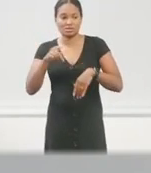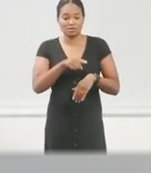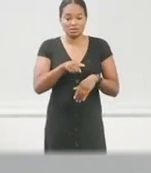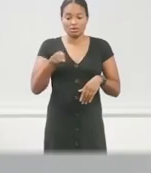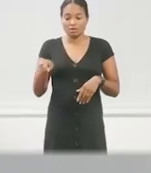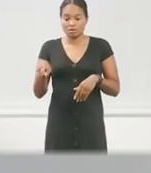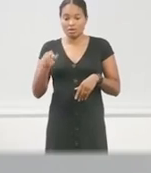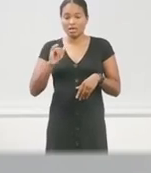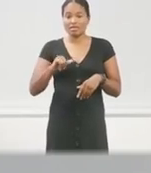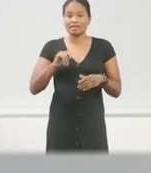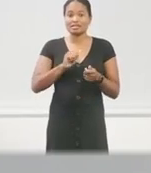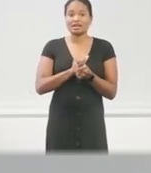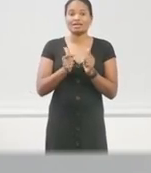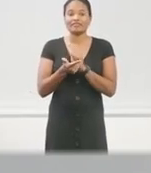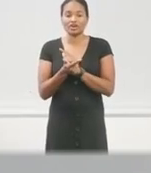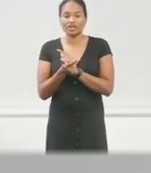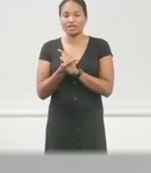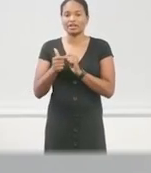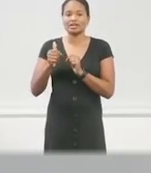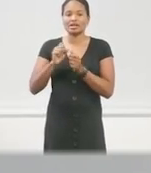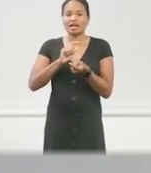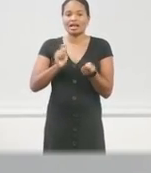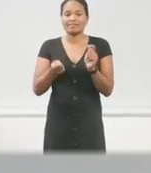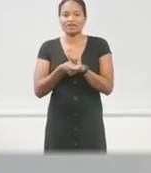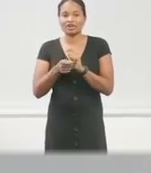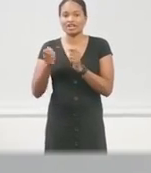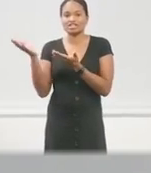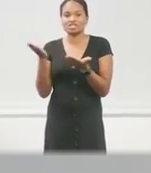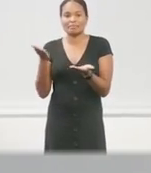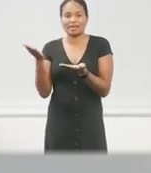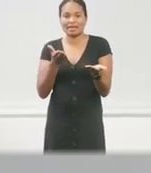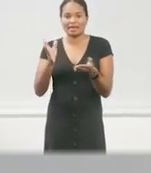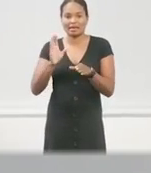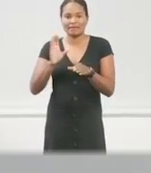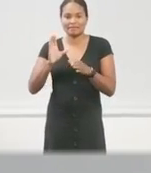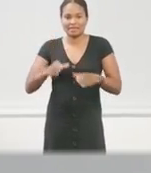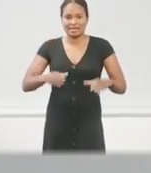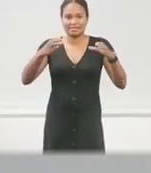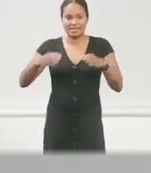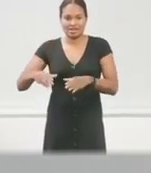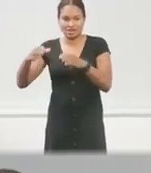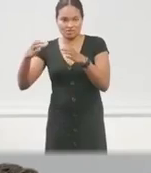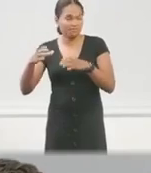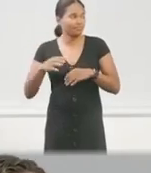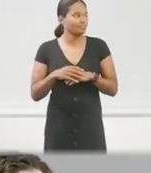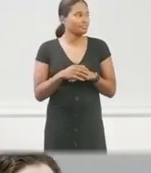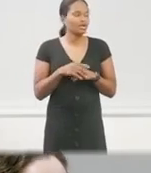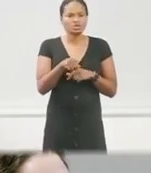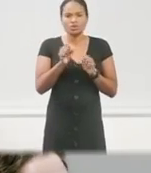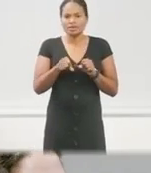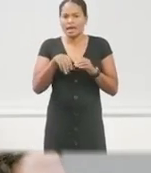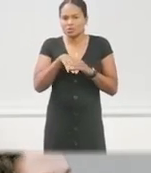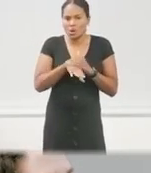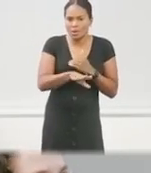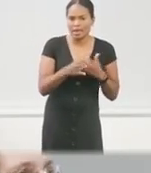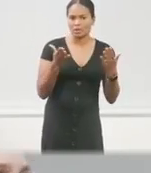converted shipping container, and it just has an air conditioner and folding chairs, and you can come in and sit down as long as you want. But some